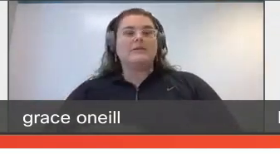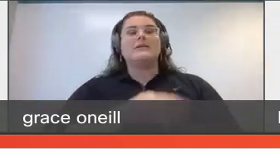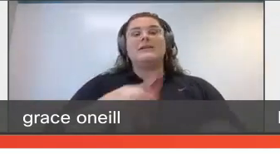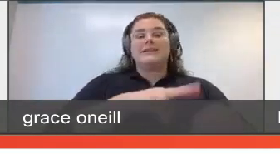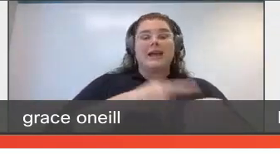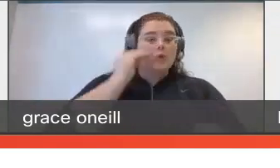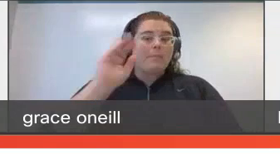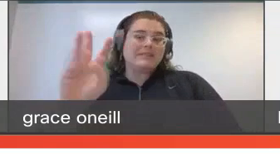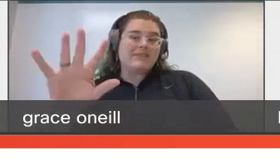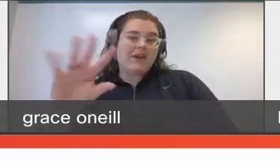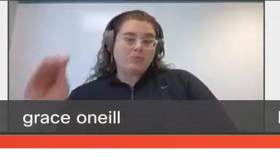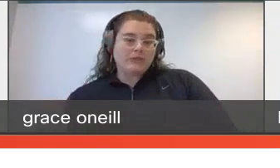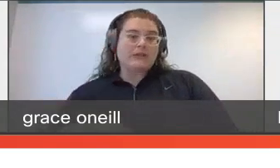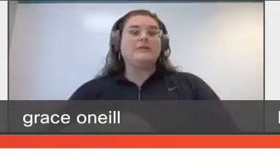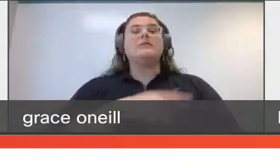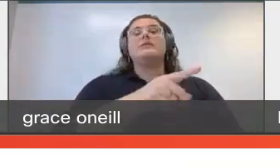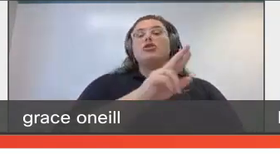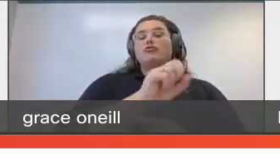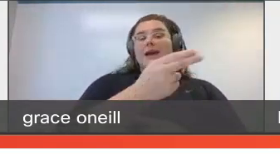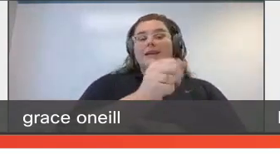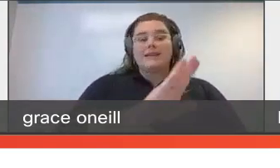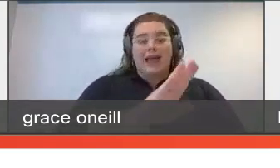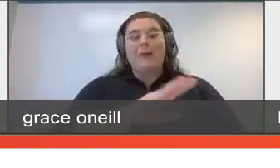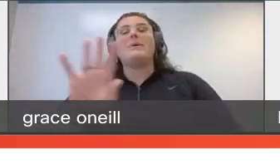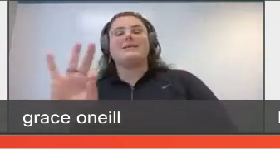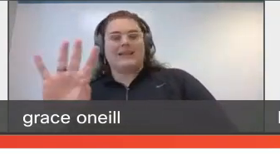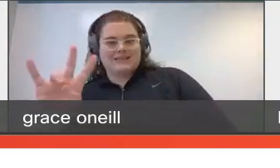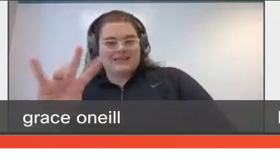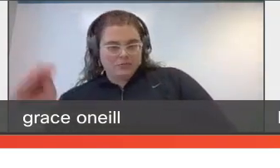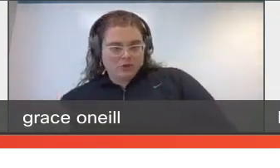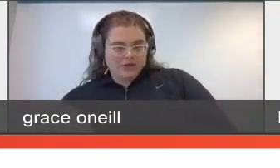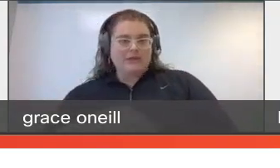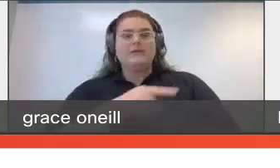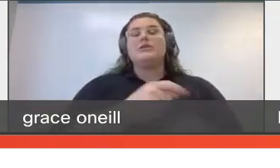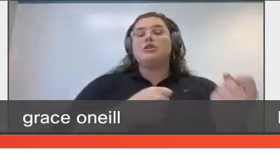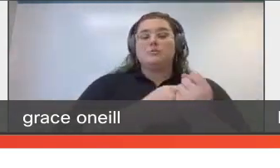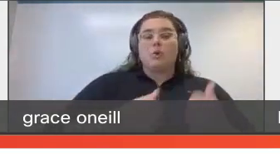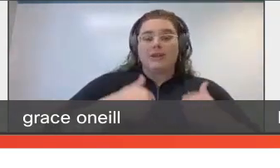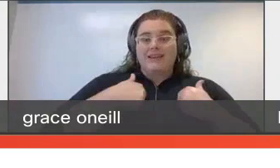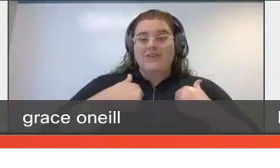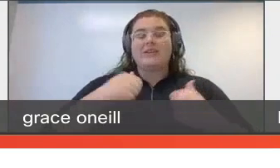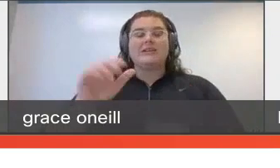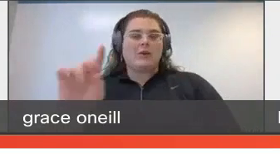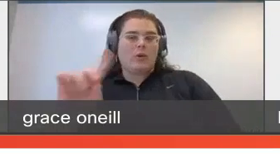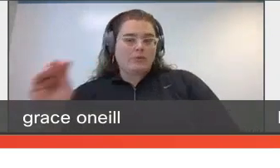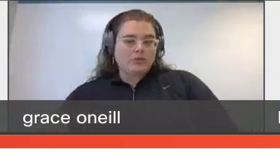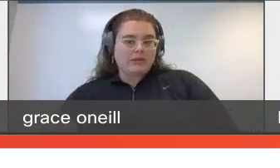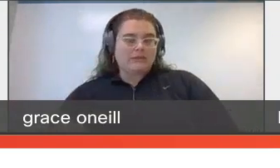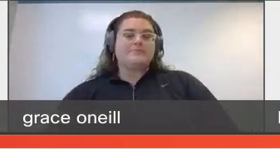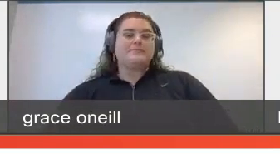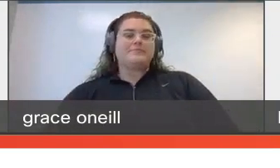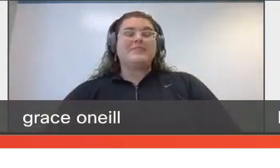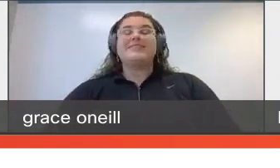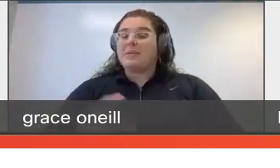homes, 65%. Residential habilitation is 97%. Just one note, all